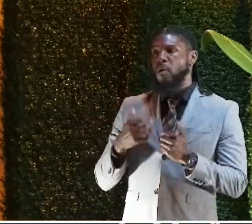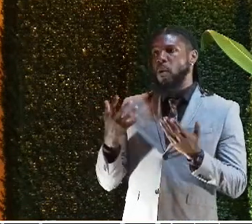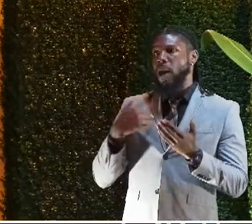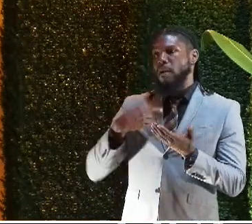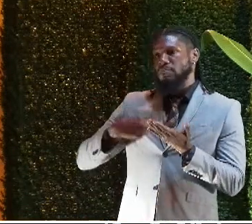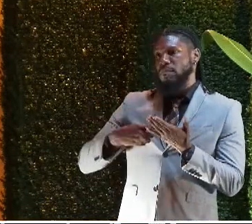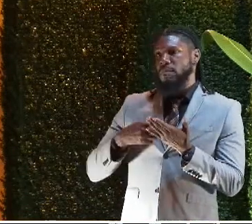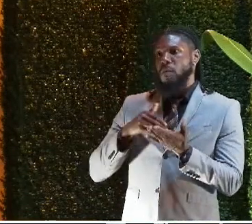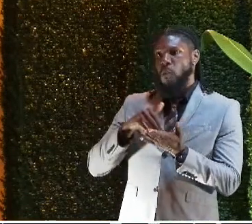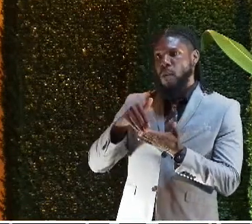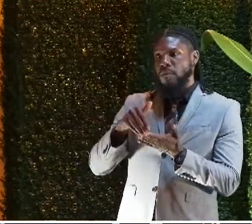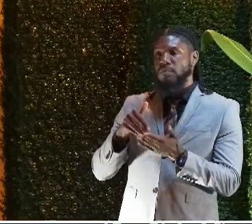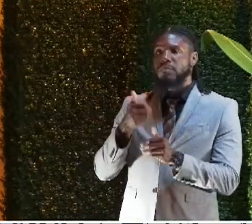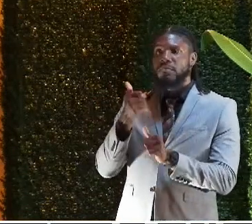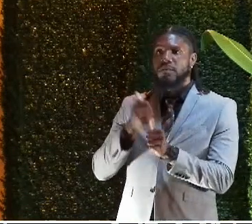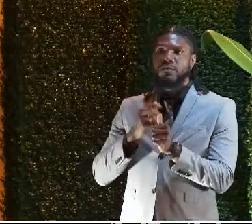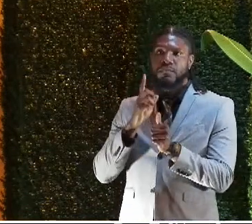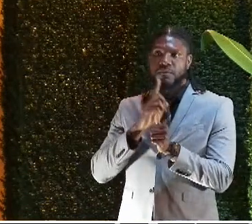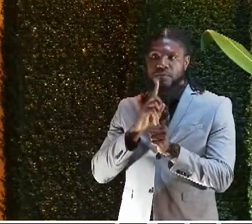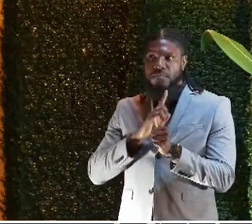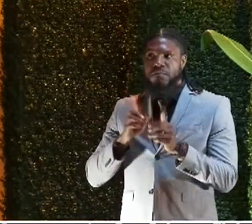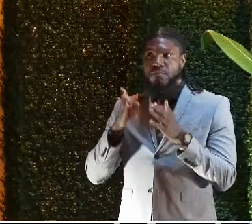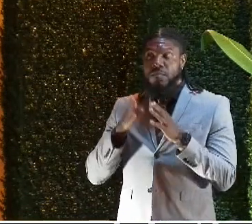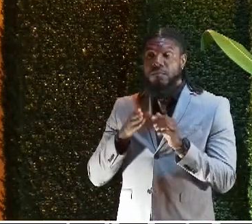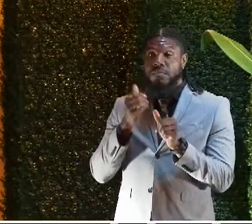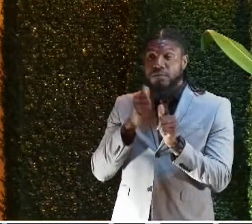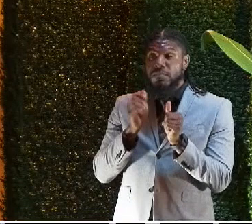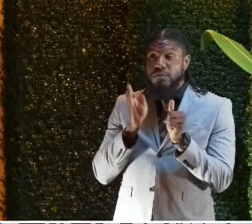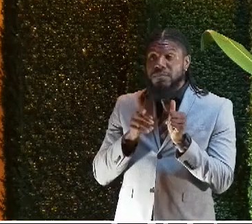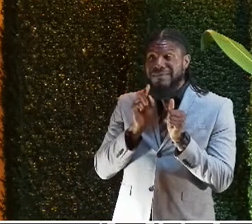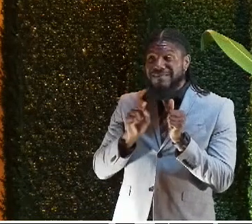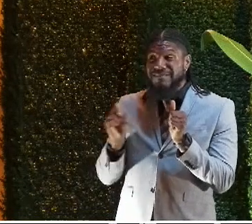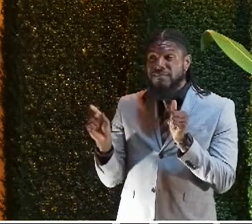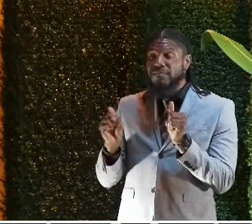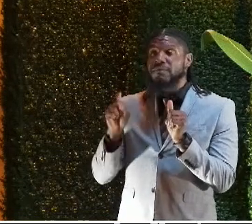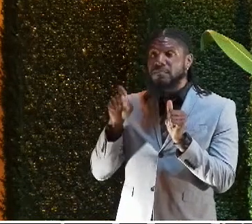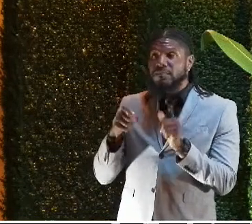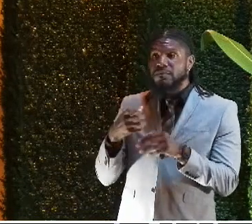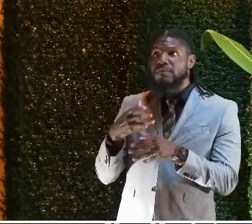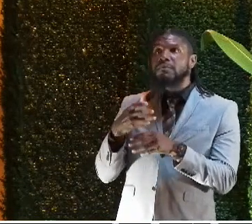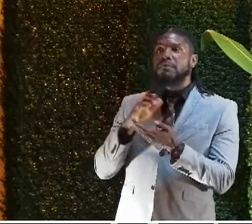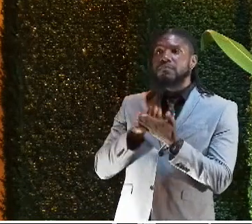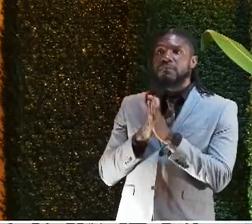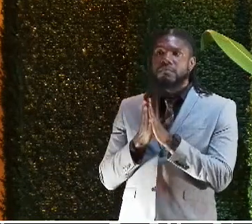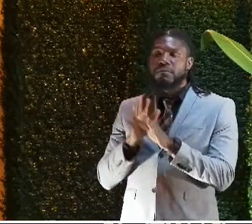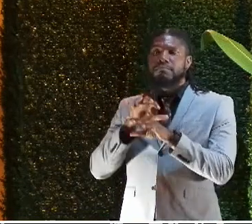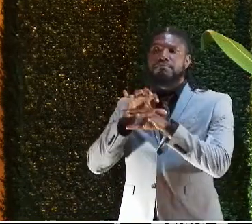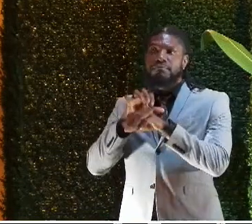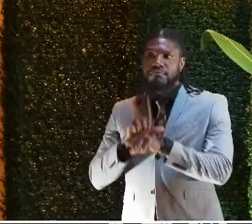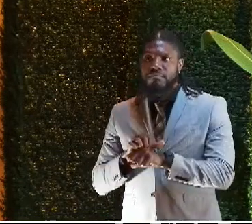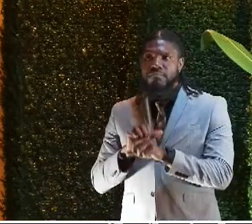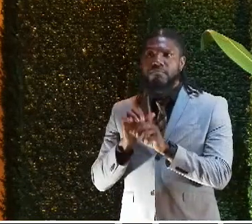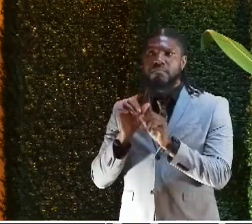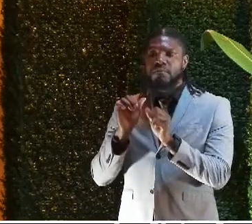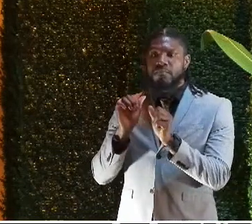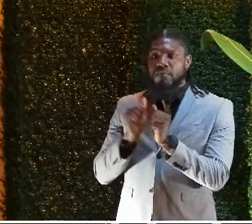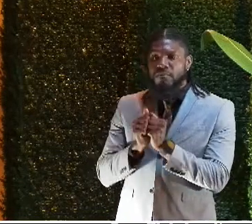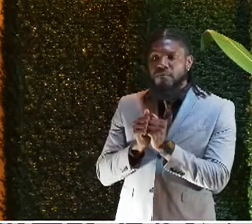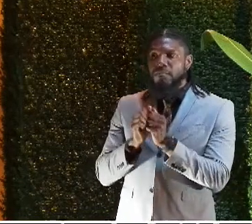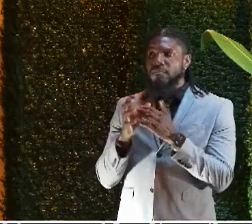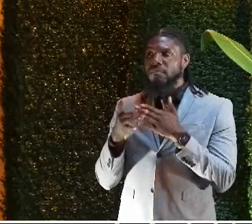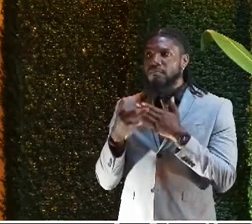that every single person has to get in the habit of indicting